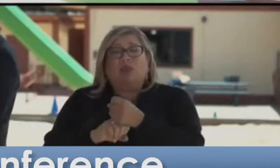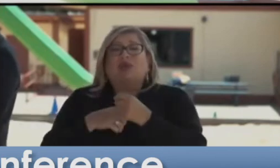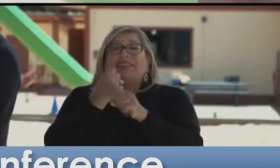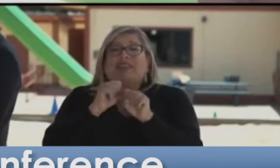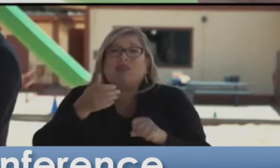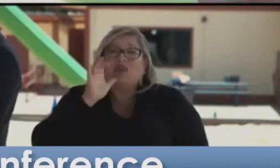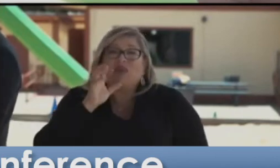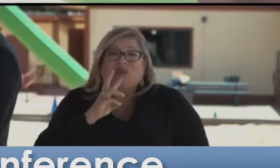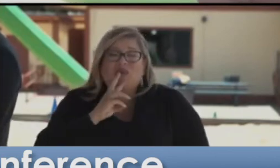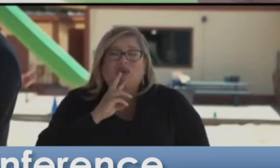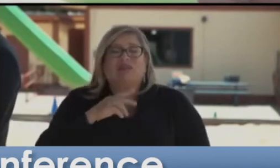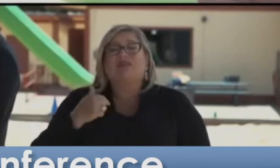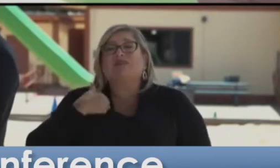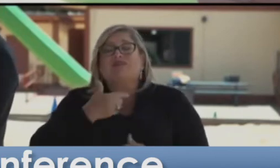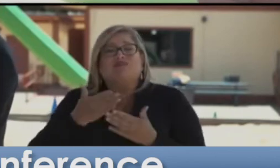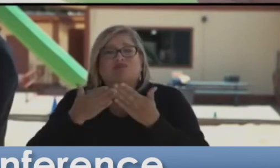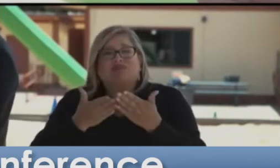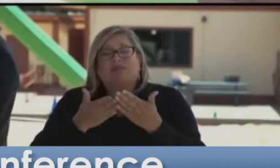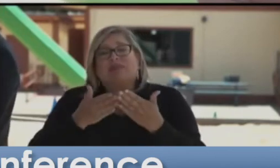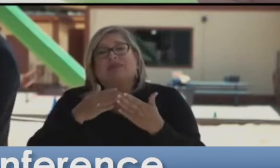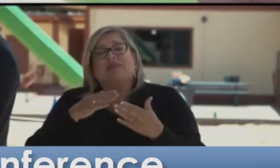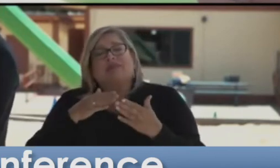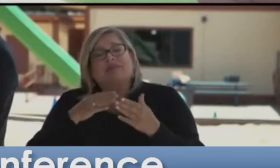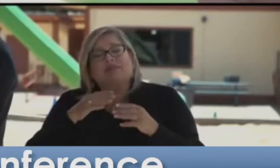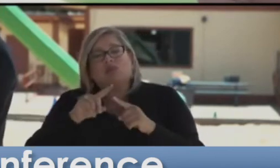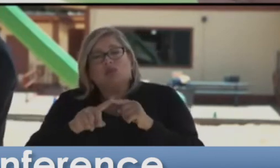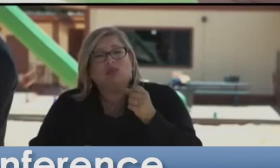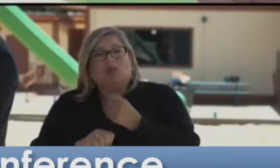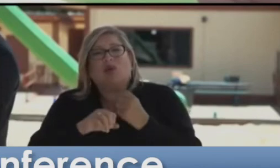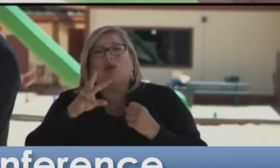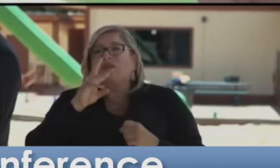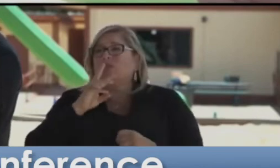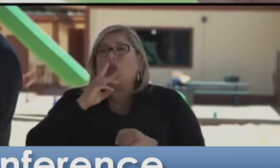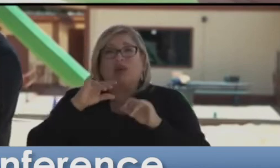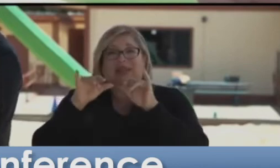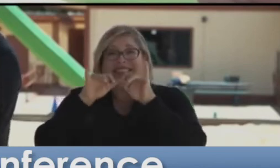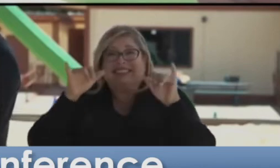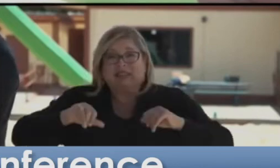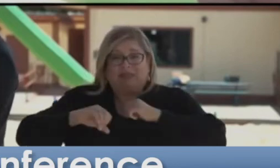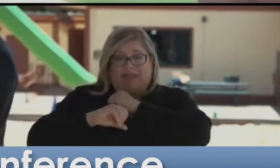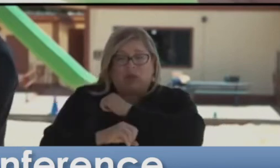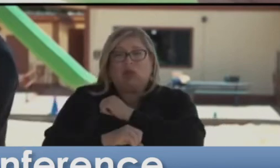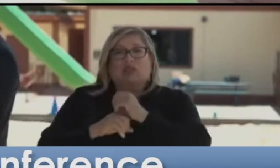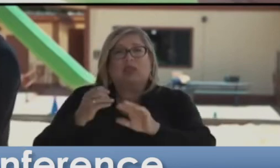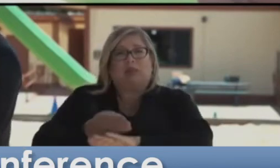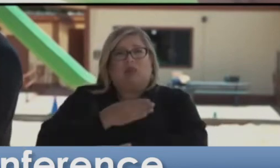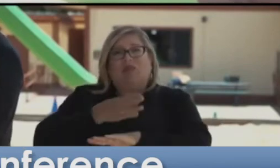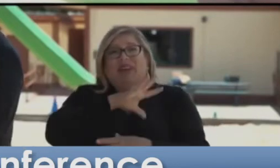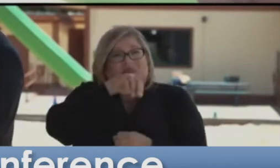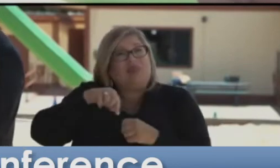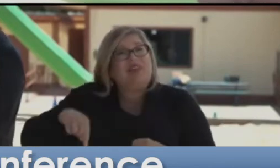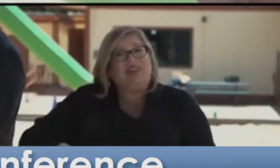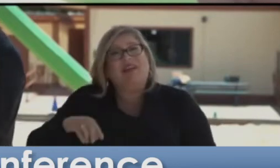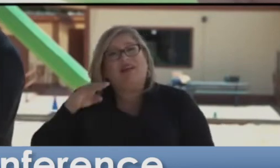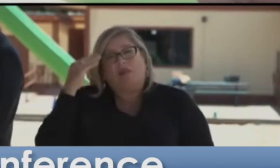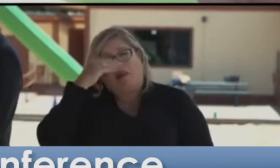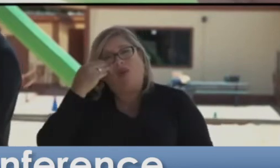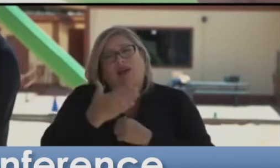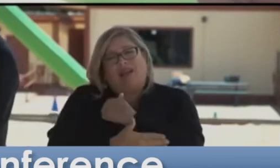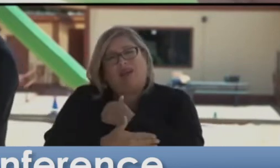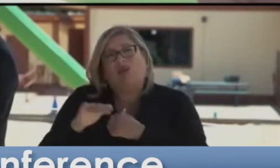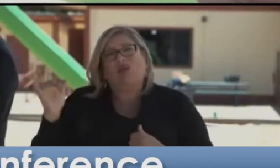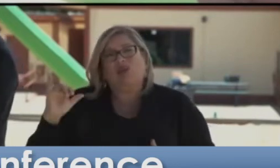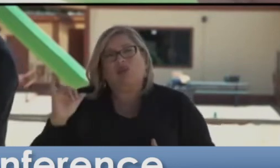to support water system improvements. Those include systems out here in Monterey County, improved support here in the county as